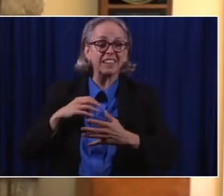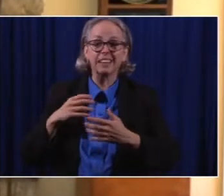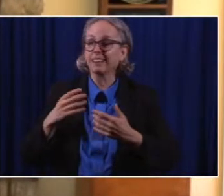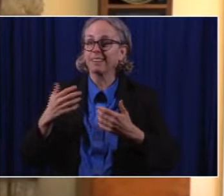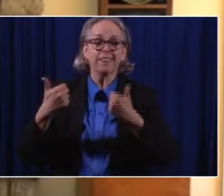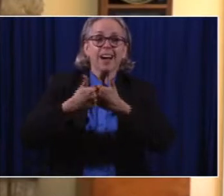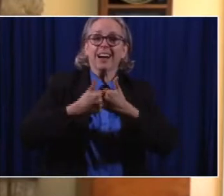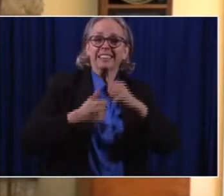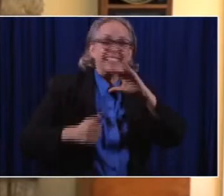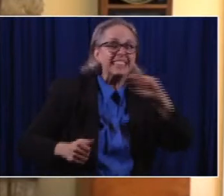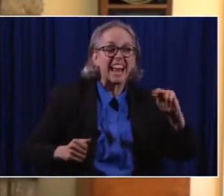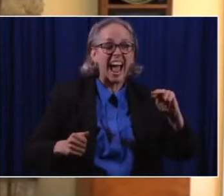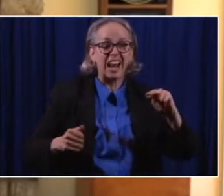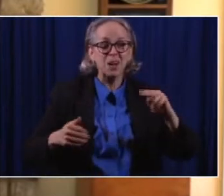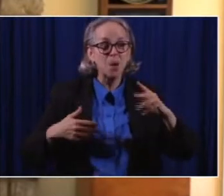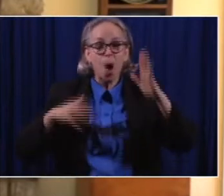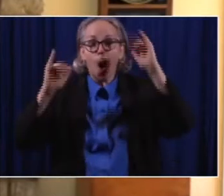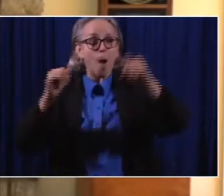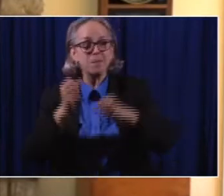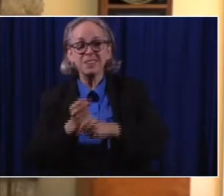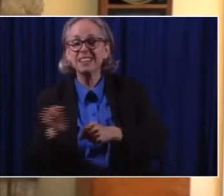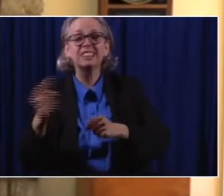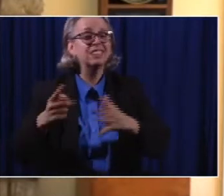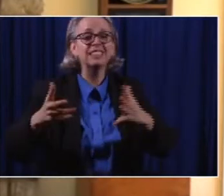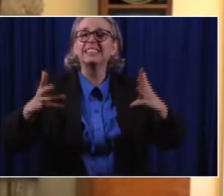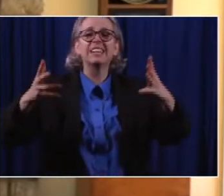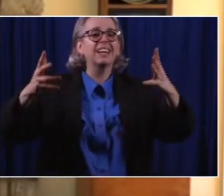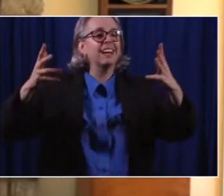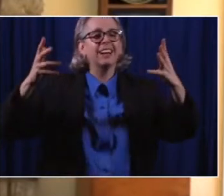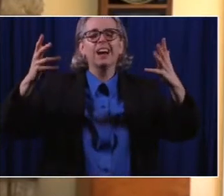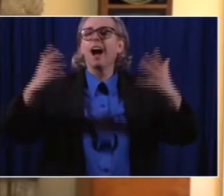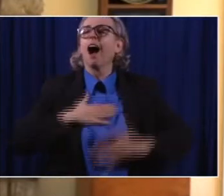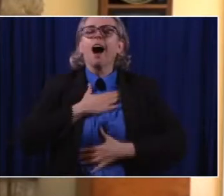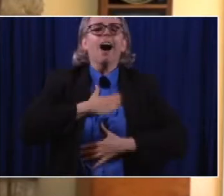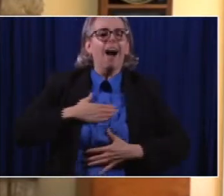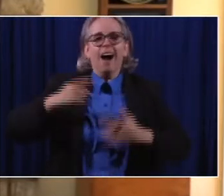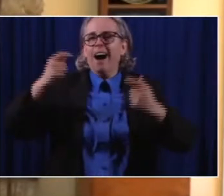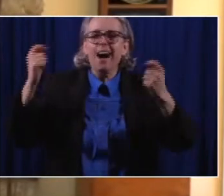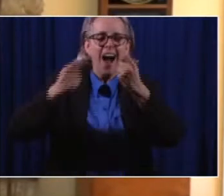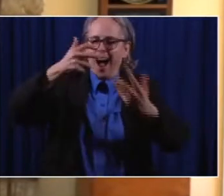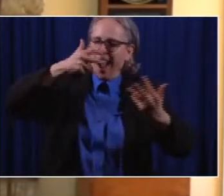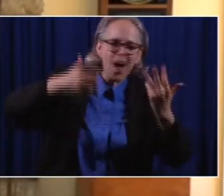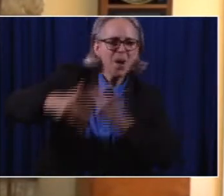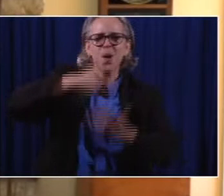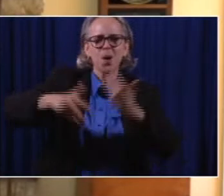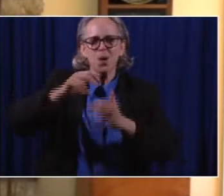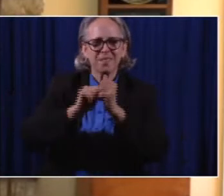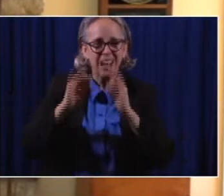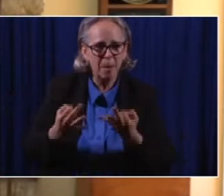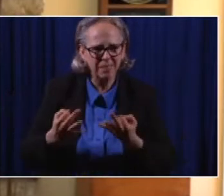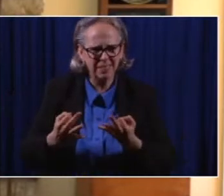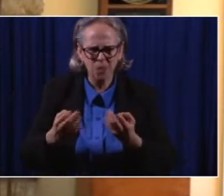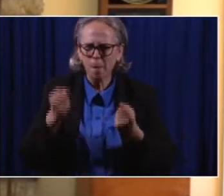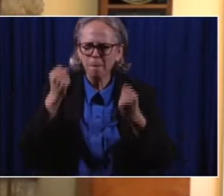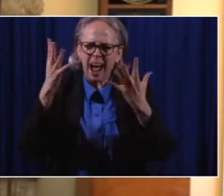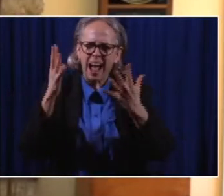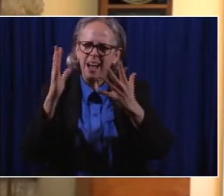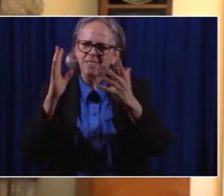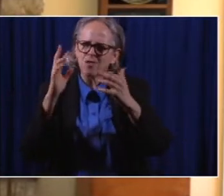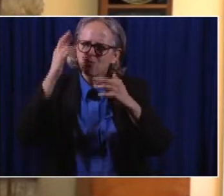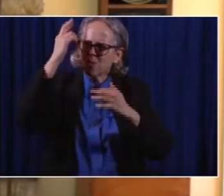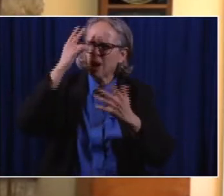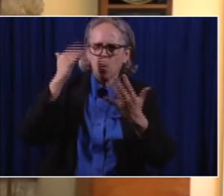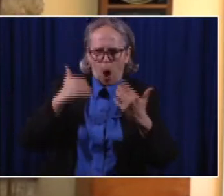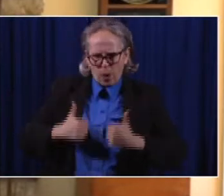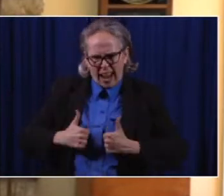being with your kids and your grandkids. We all have a lot to live for. Let's get through this. And here's what we got to do it, because this